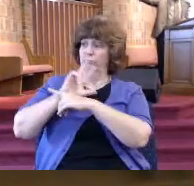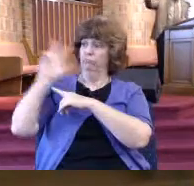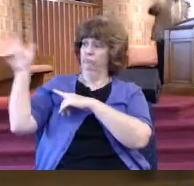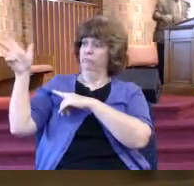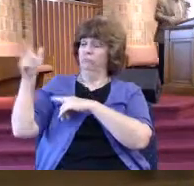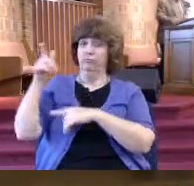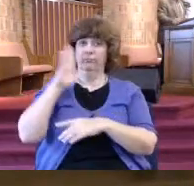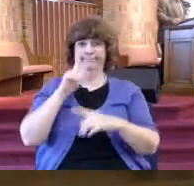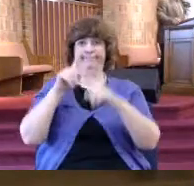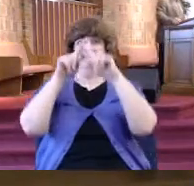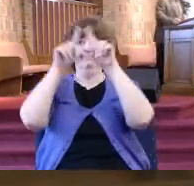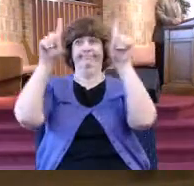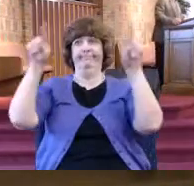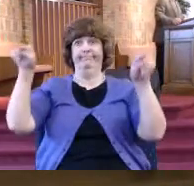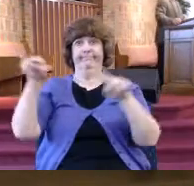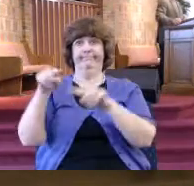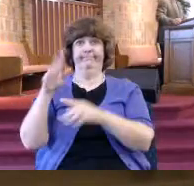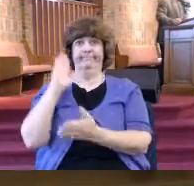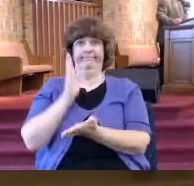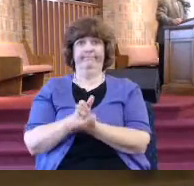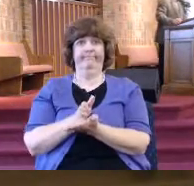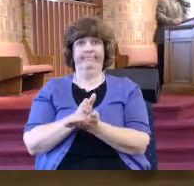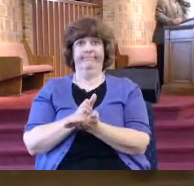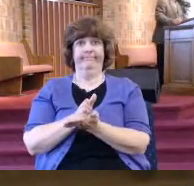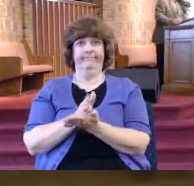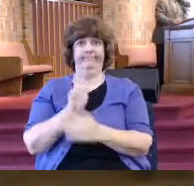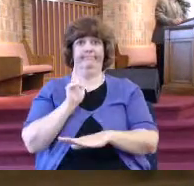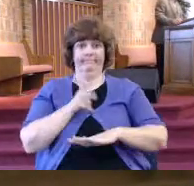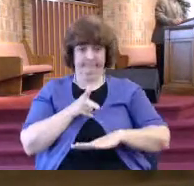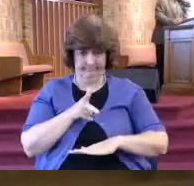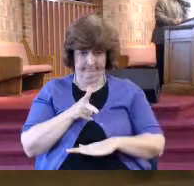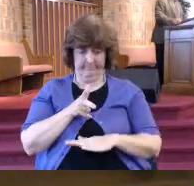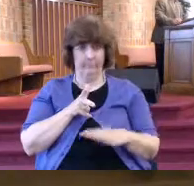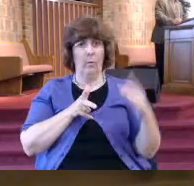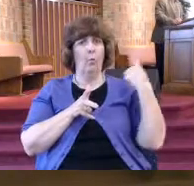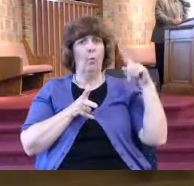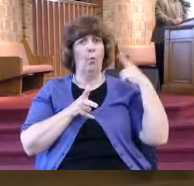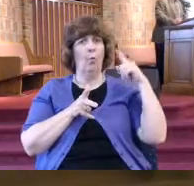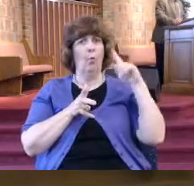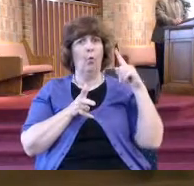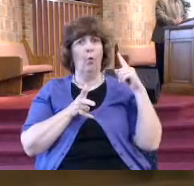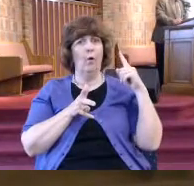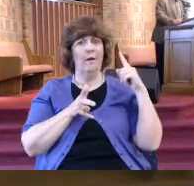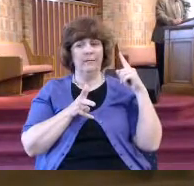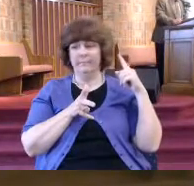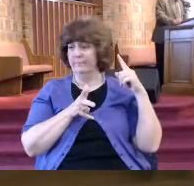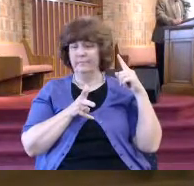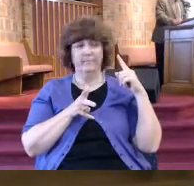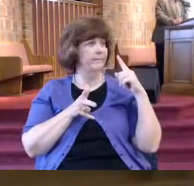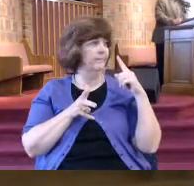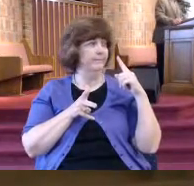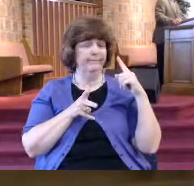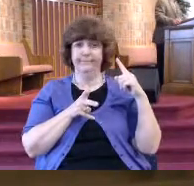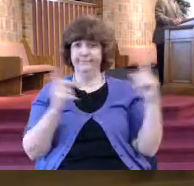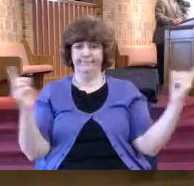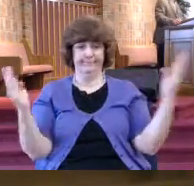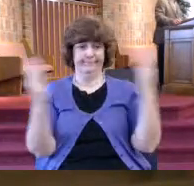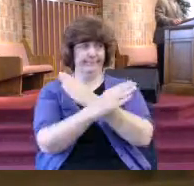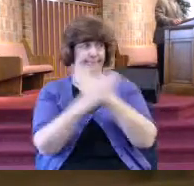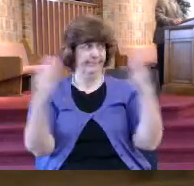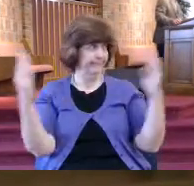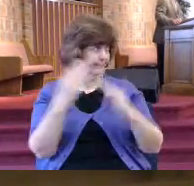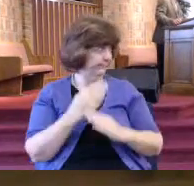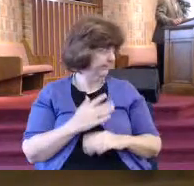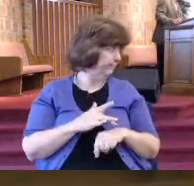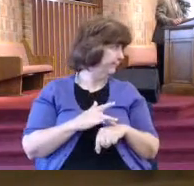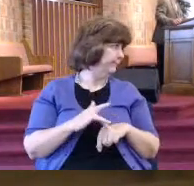stop sign there. Why is that stop sign there? It is there to direct traffic. It is a position